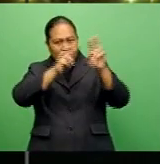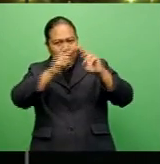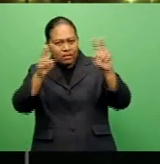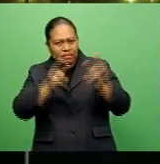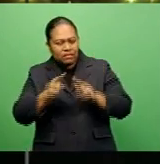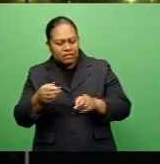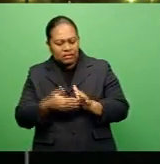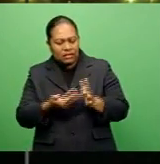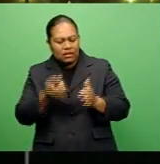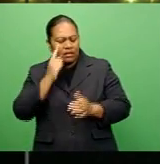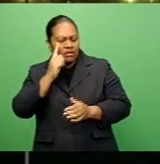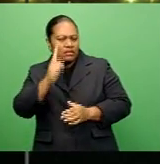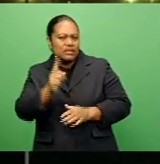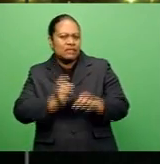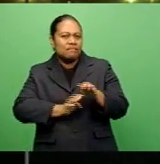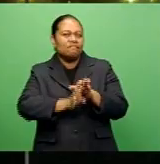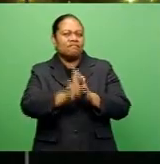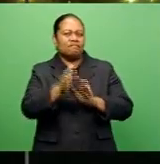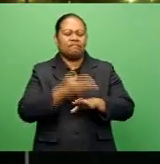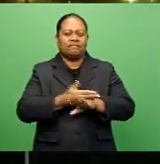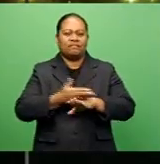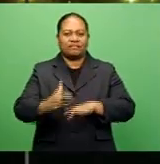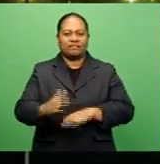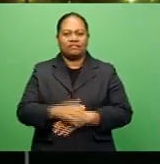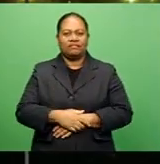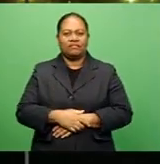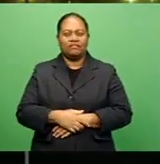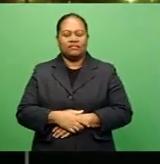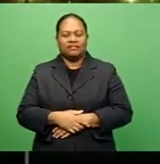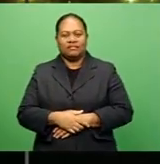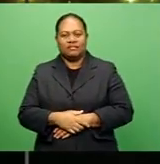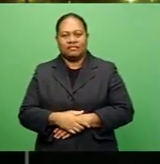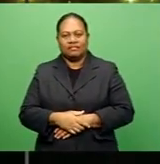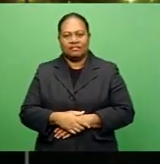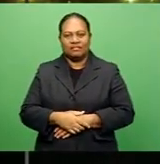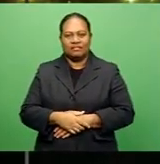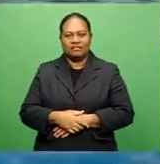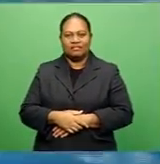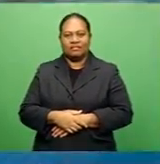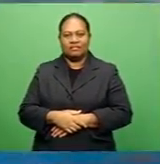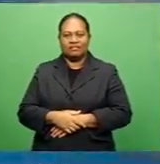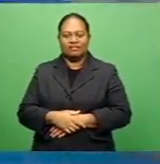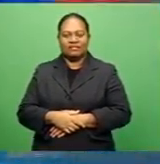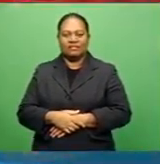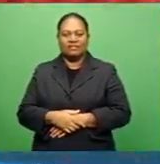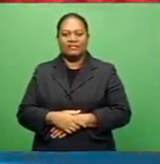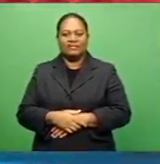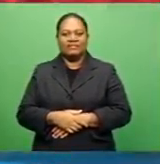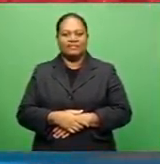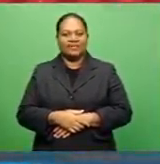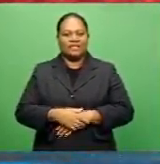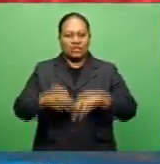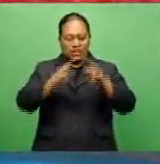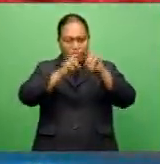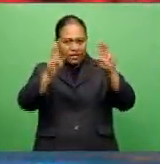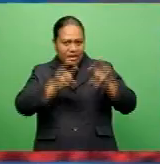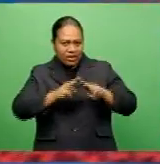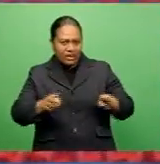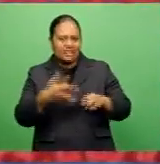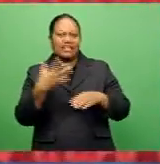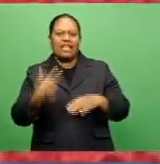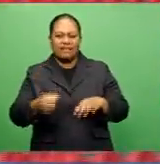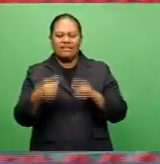develop new talent towards the Pacific Games. Venina Rakautonga has more. The Federation held their